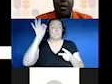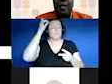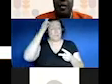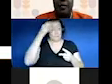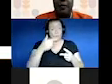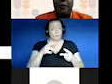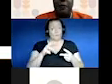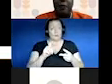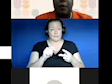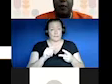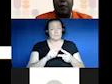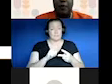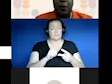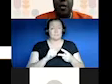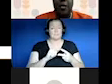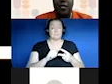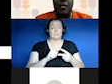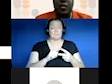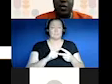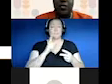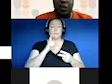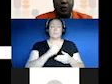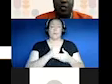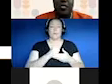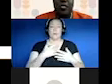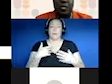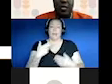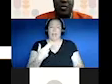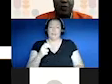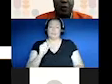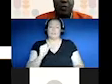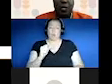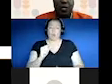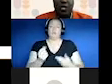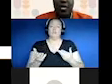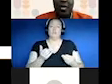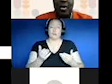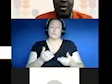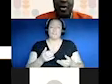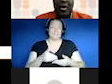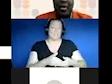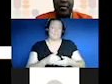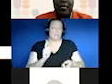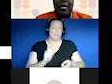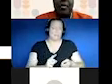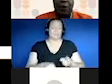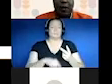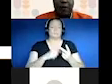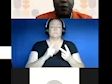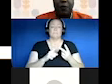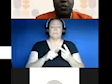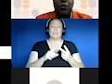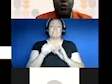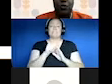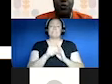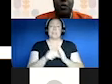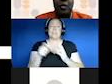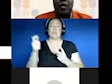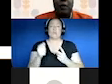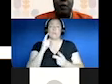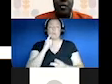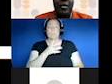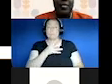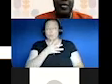grant for Healthy Start services, and that's infant reduction, and then a state grant for